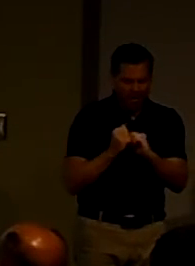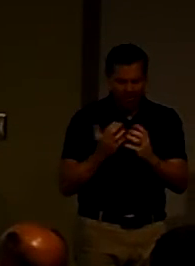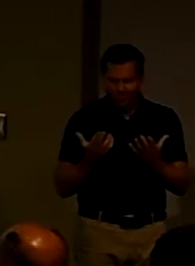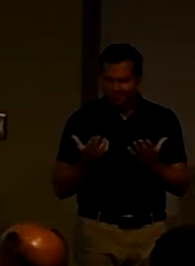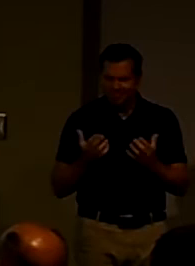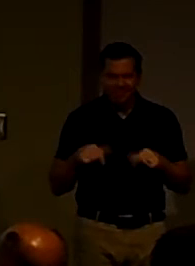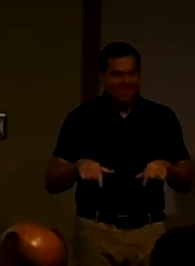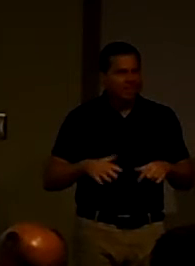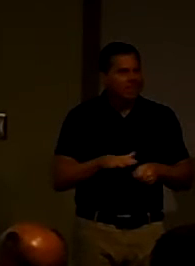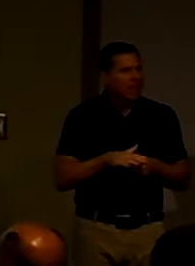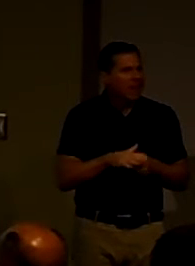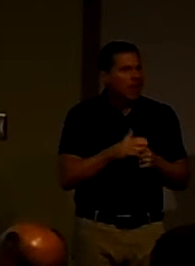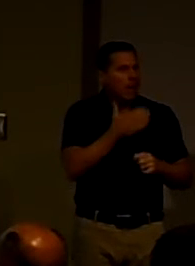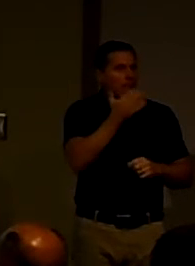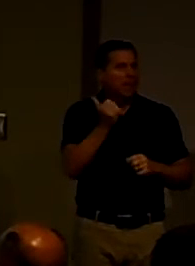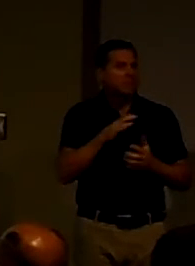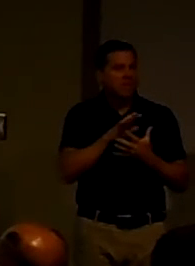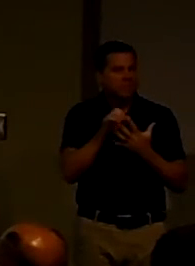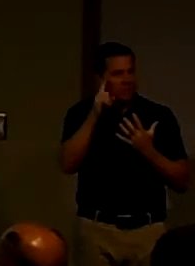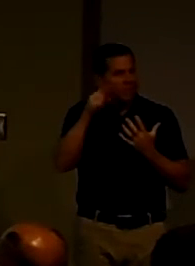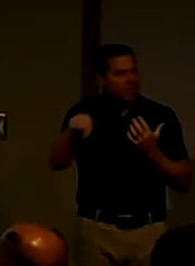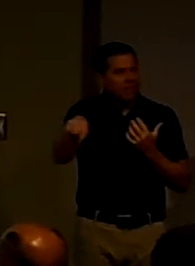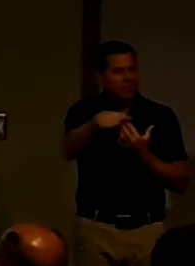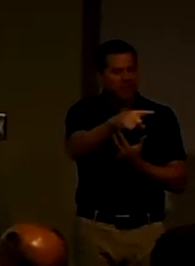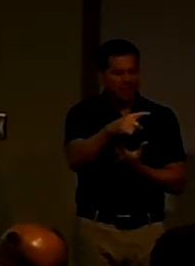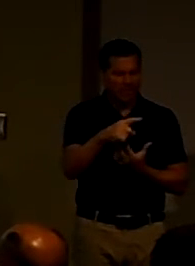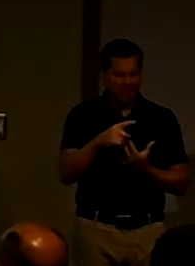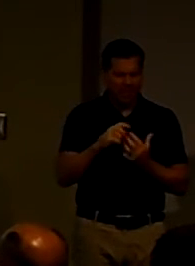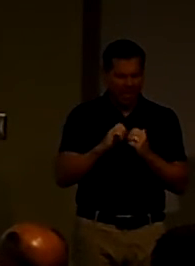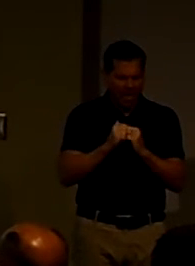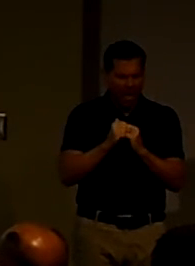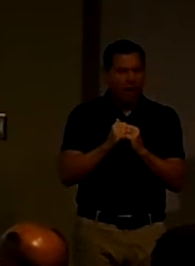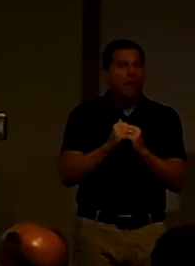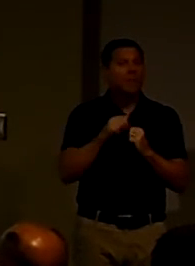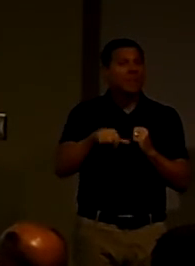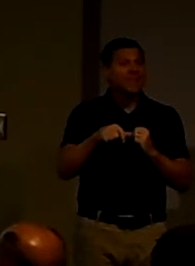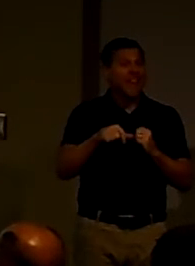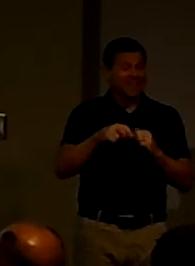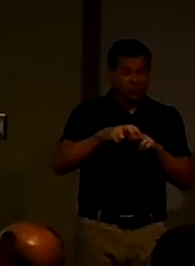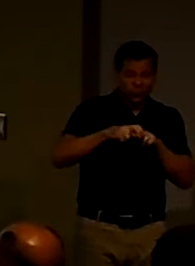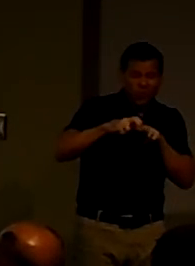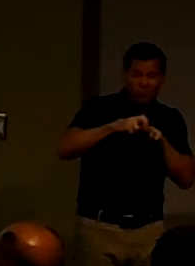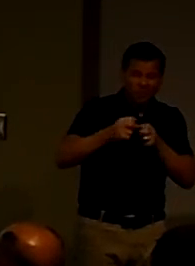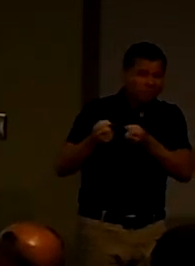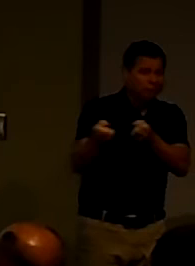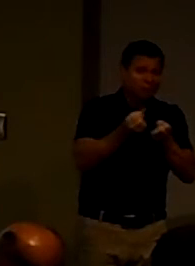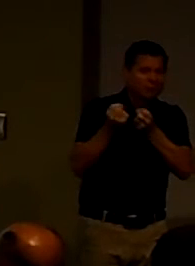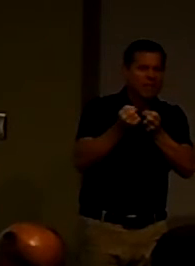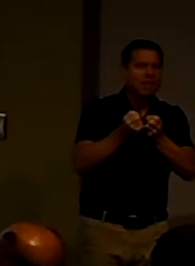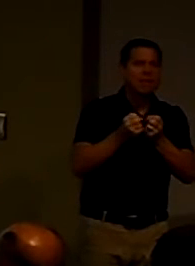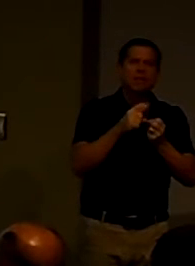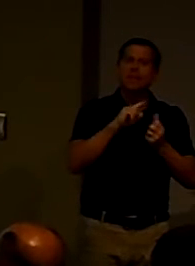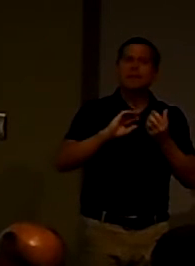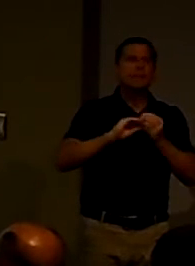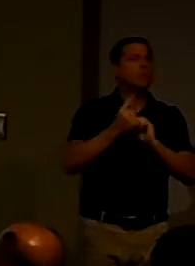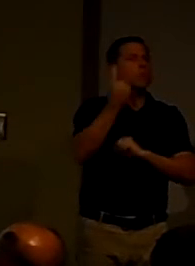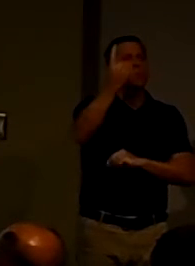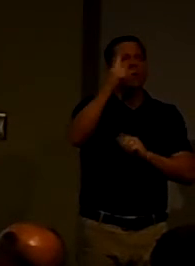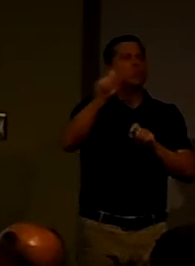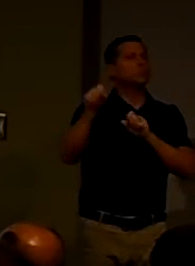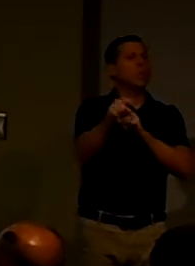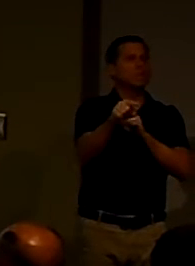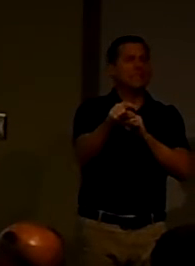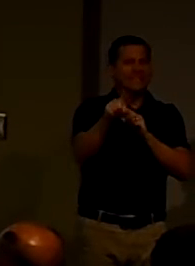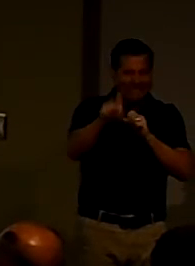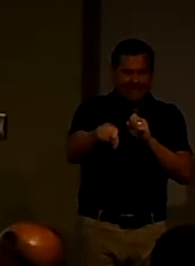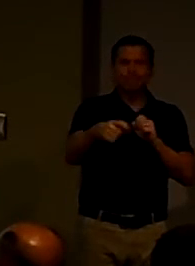in an urban environment and they want to be in rural environments. Transportation is the biggest question they have on our minds. We need that process. We need